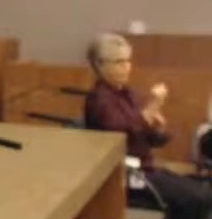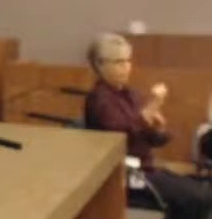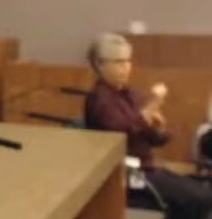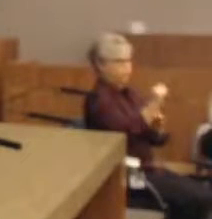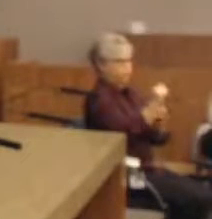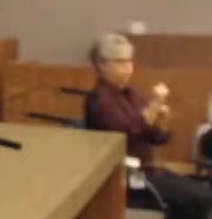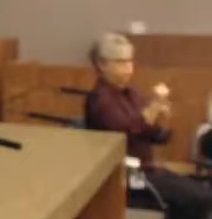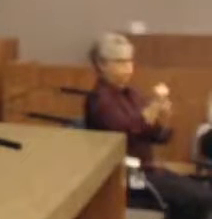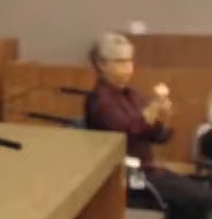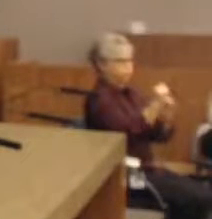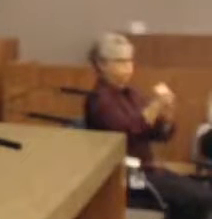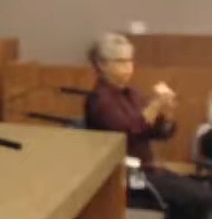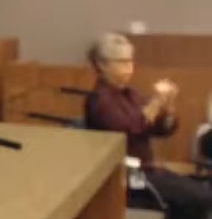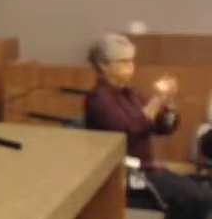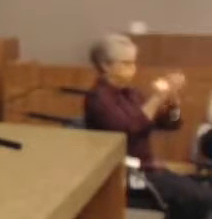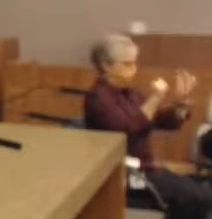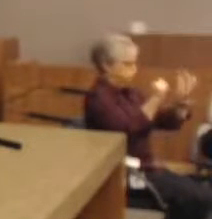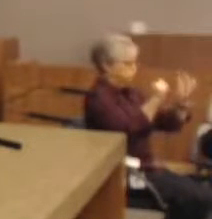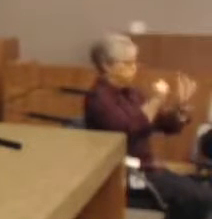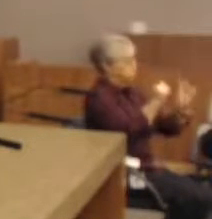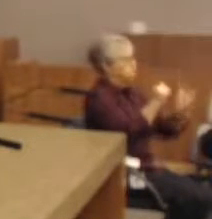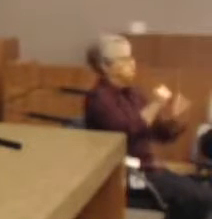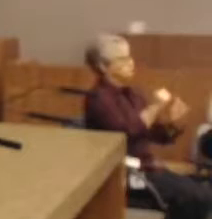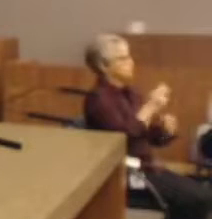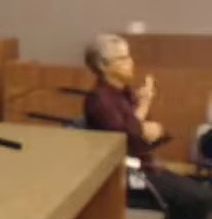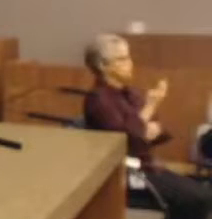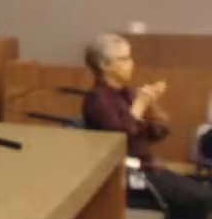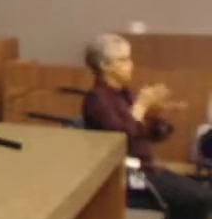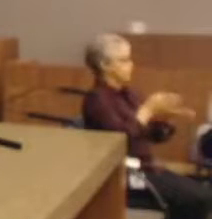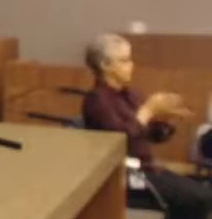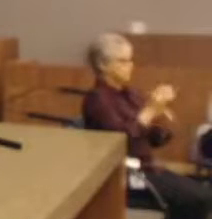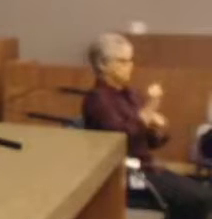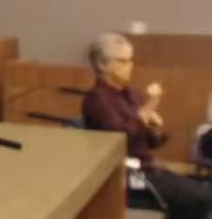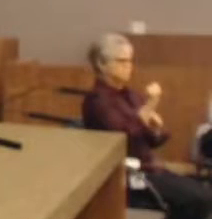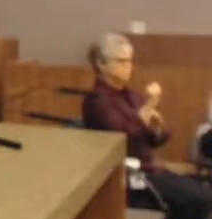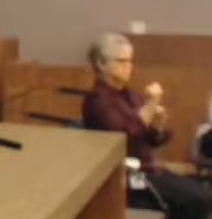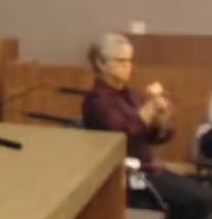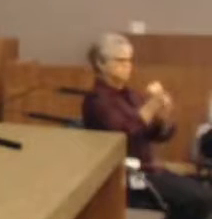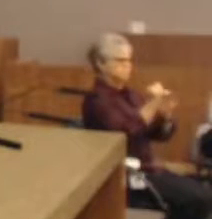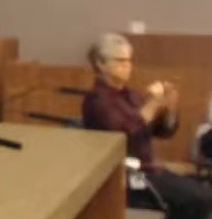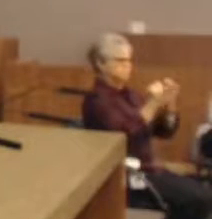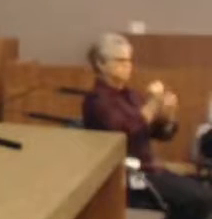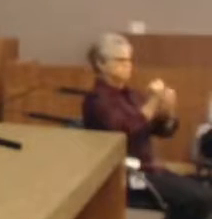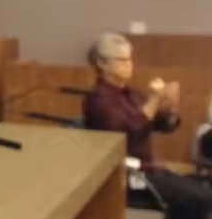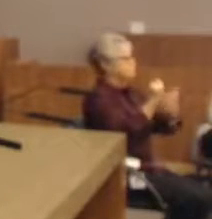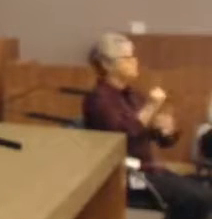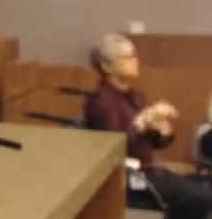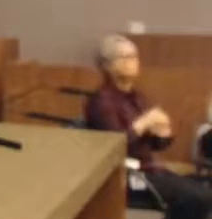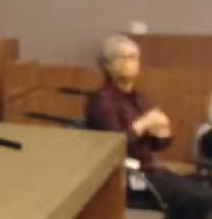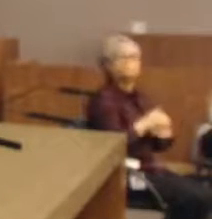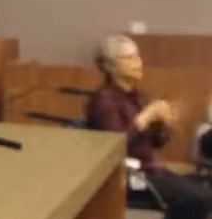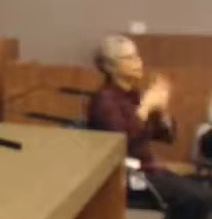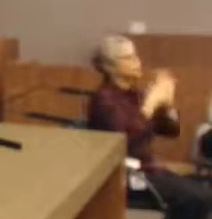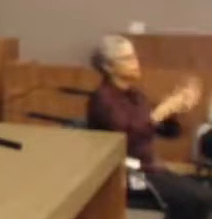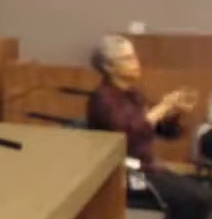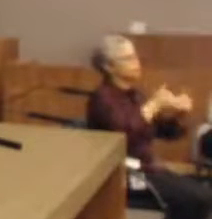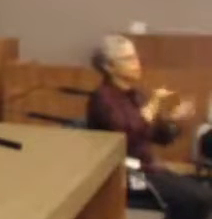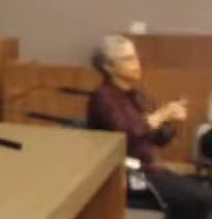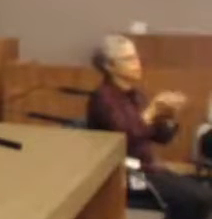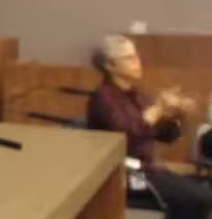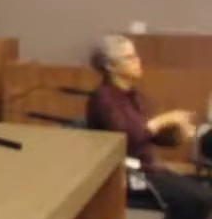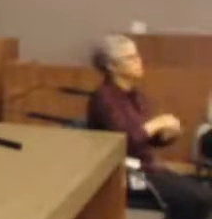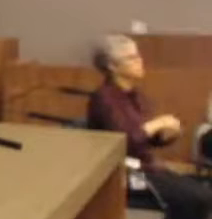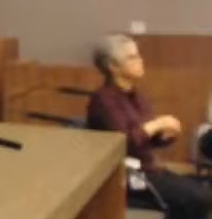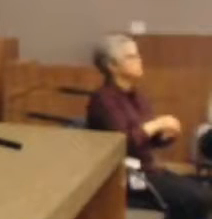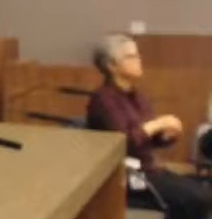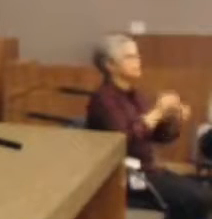brain development. So I'm going to use this during the day to show you the different places that things happen. And this is I hope you